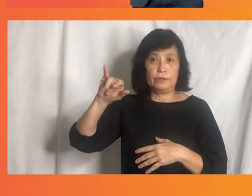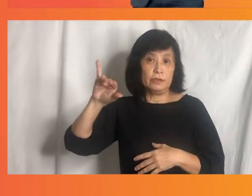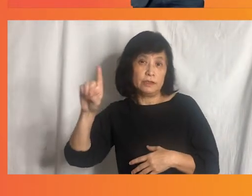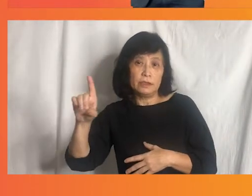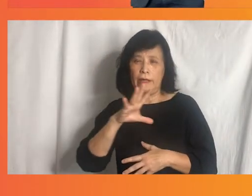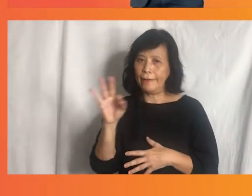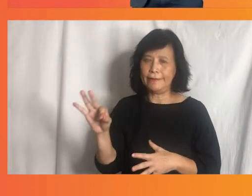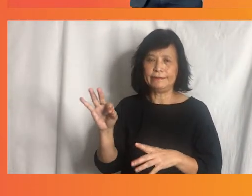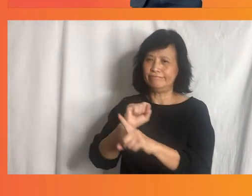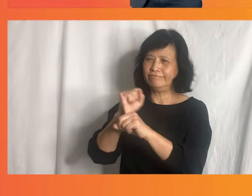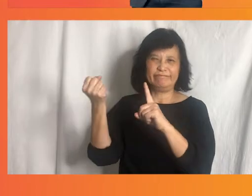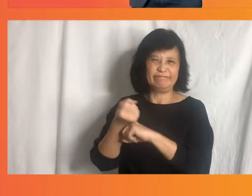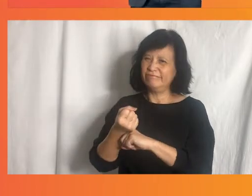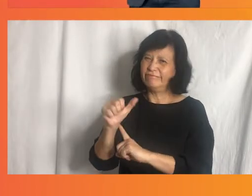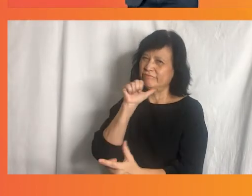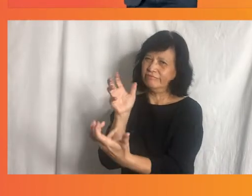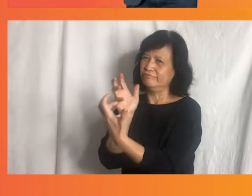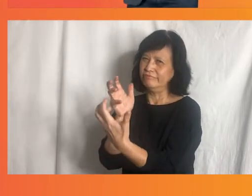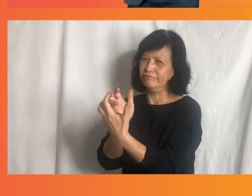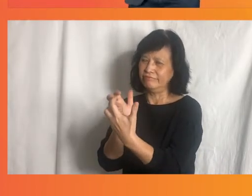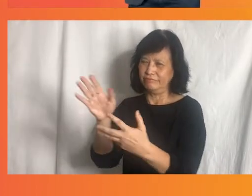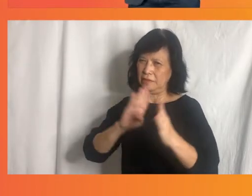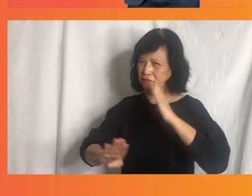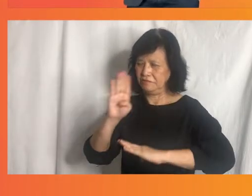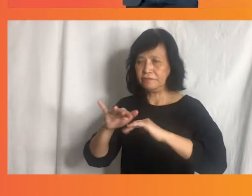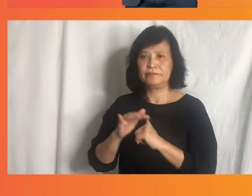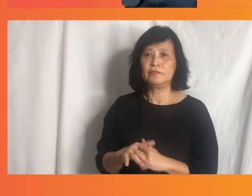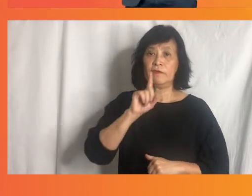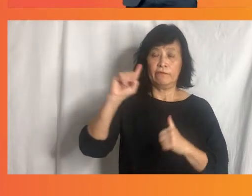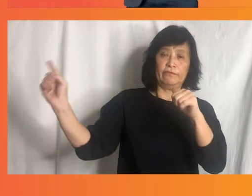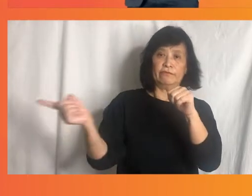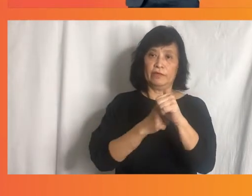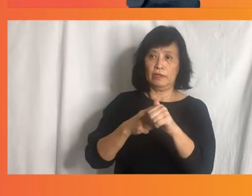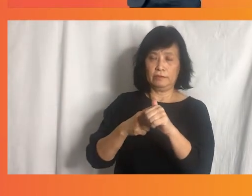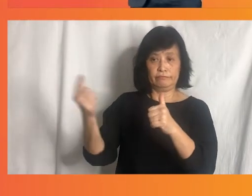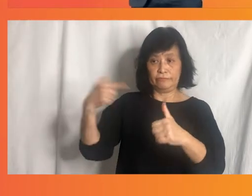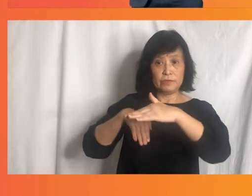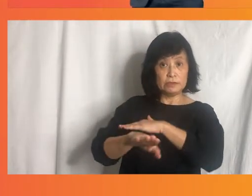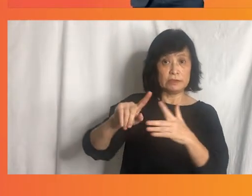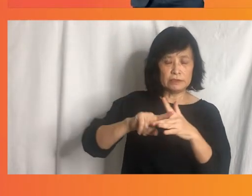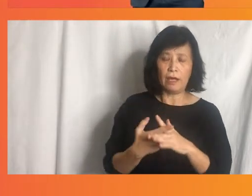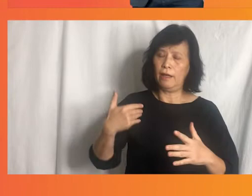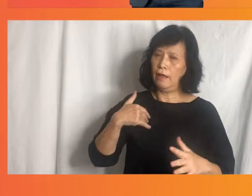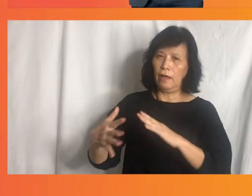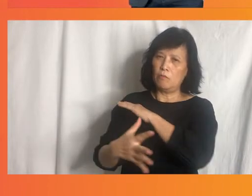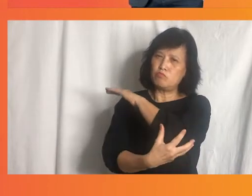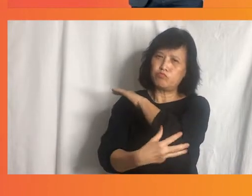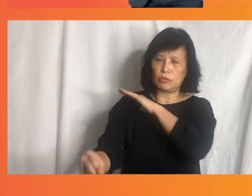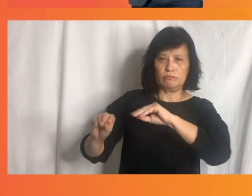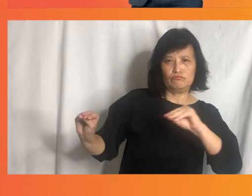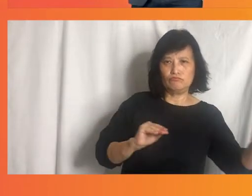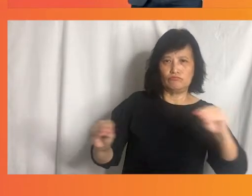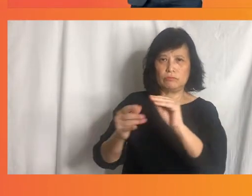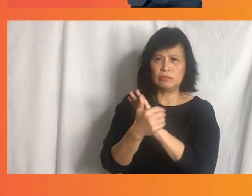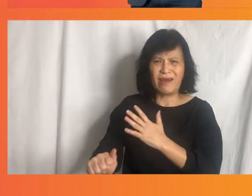of being socially inappropriate. Now, when he first came in, he was assessed to have poor fundamental movement skills and was not able to